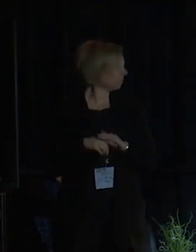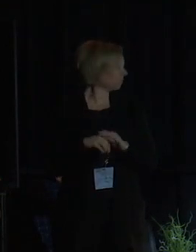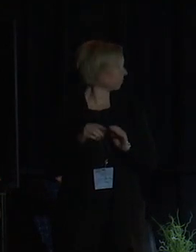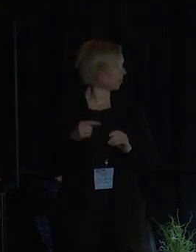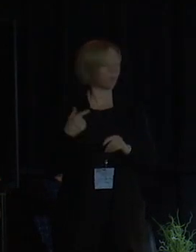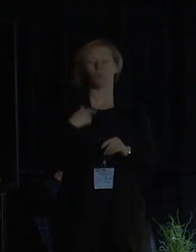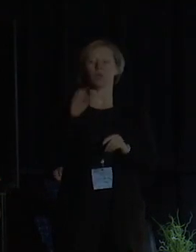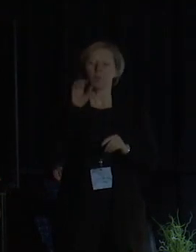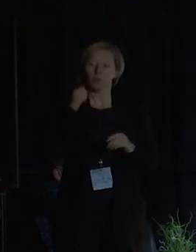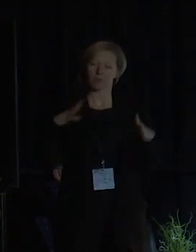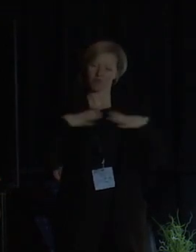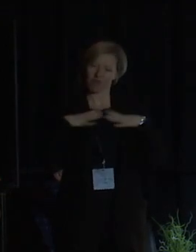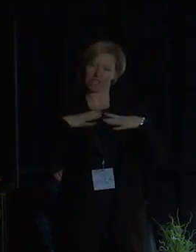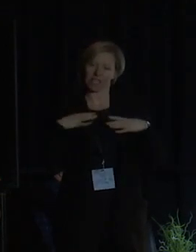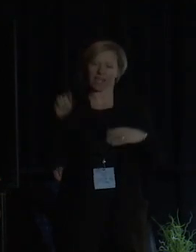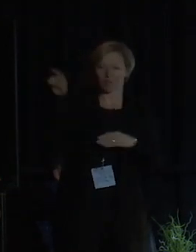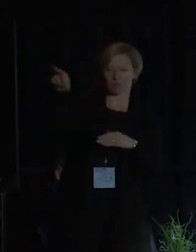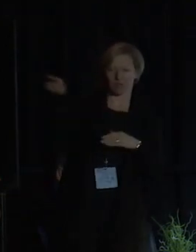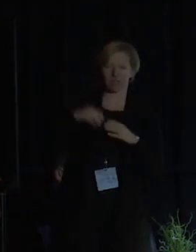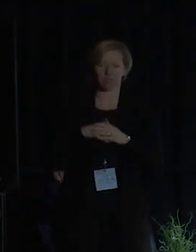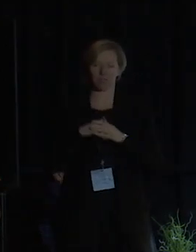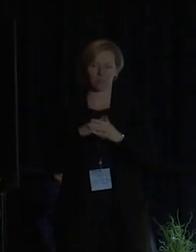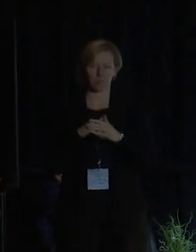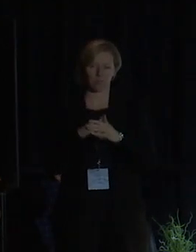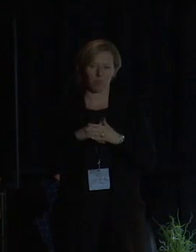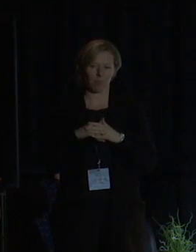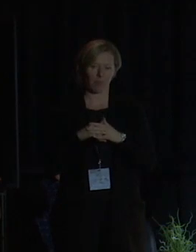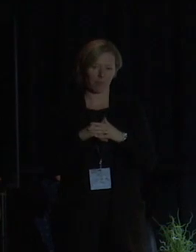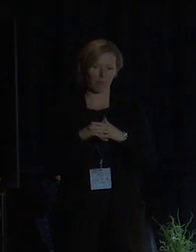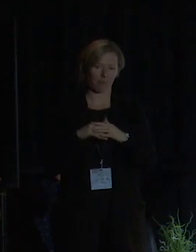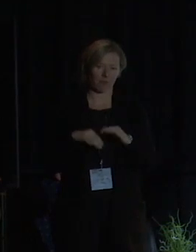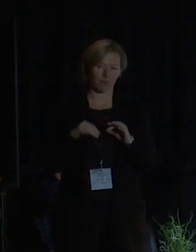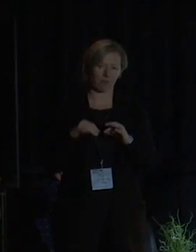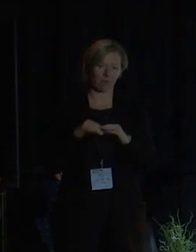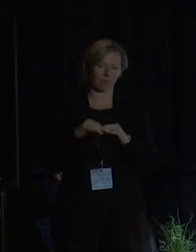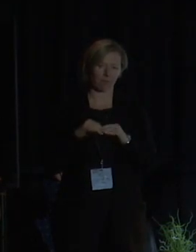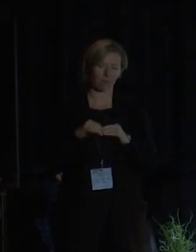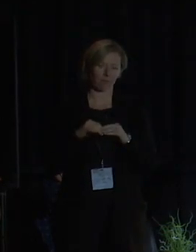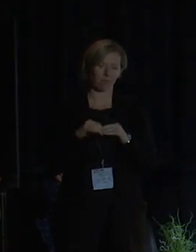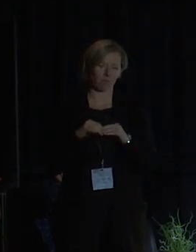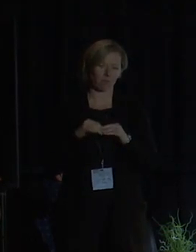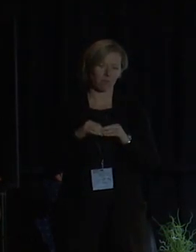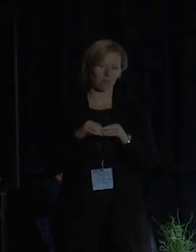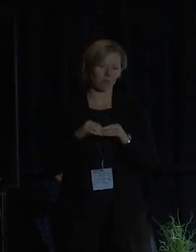we'll be docked and ready at the marketplace. Hey, haul away the Fabularium.